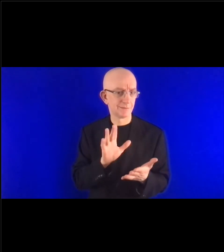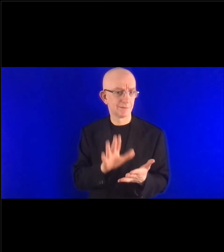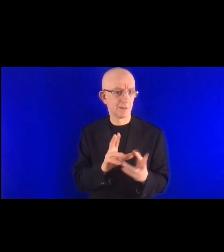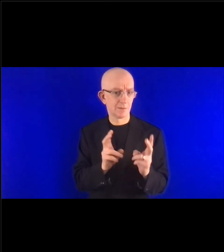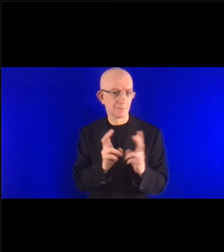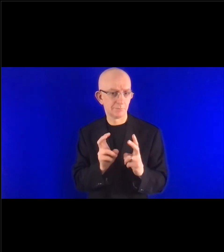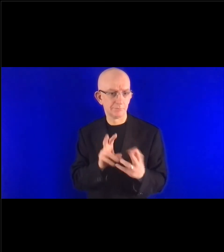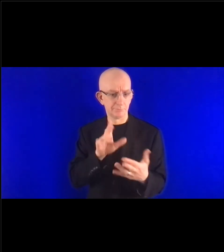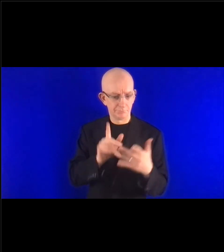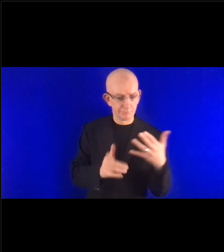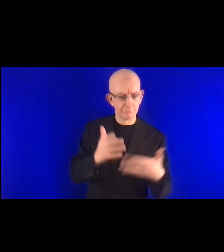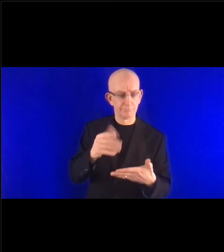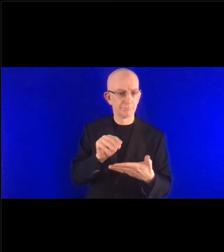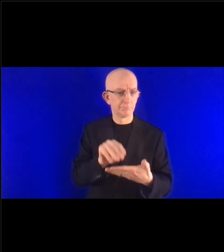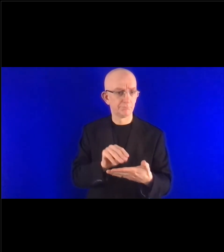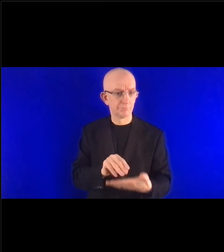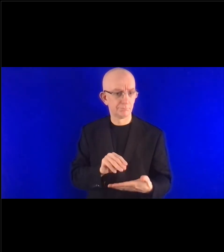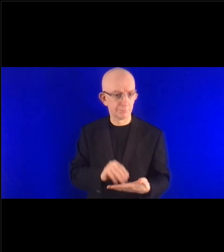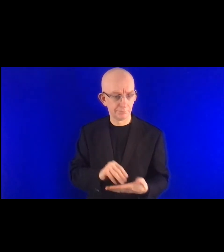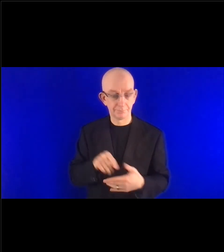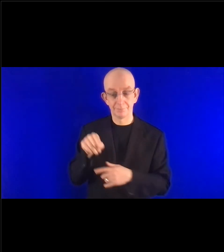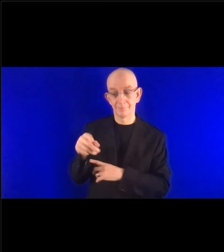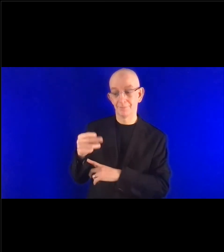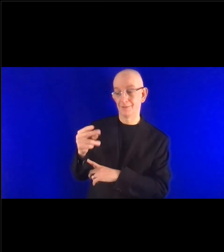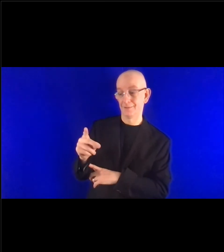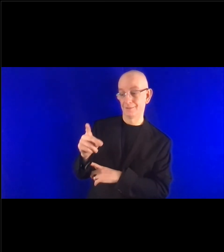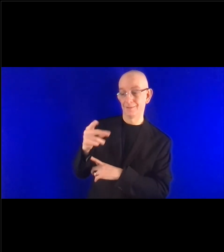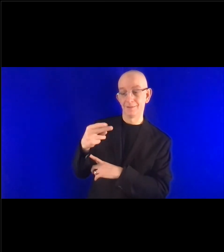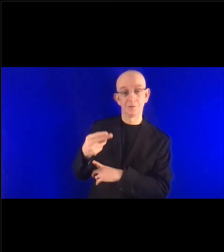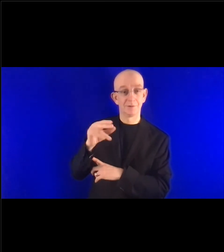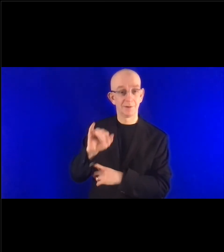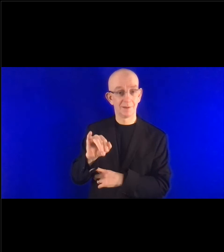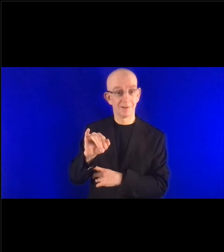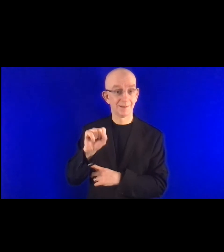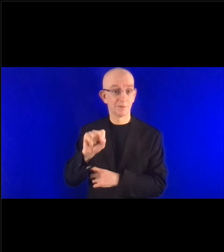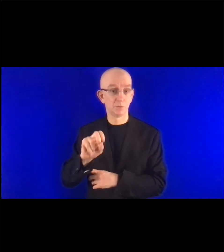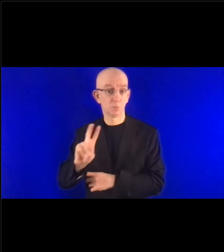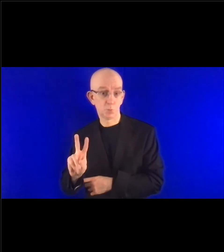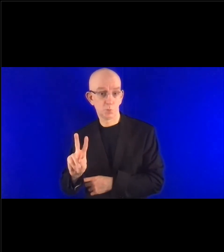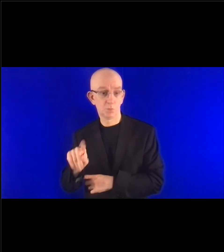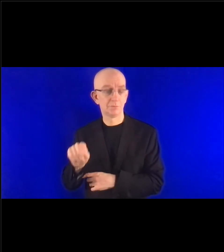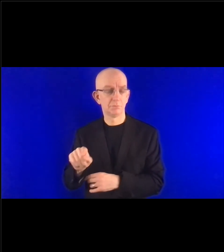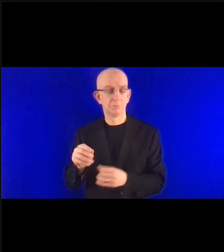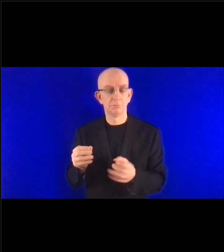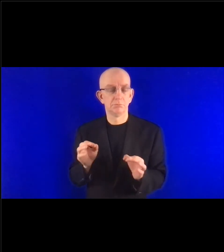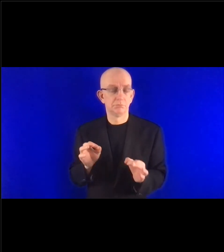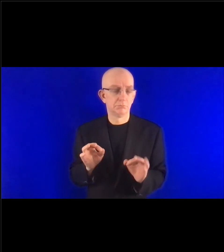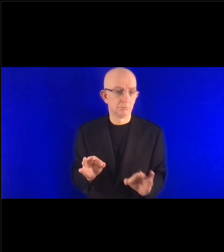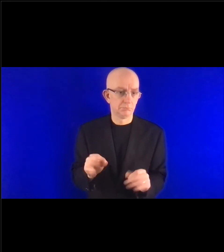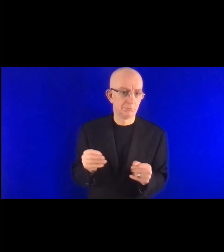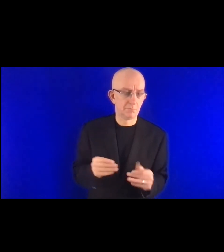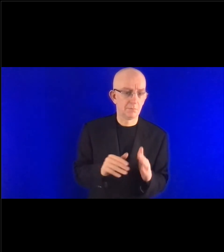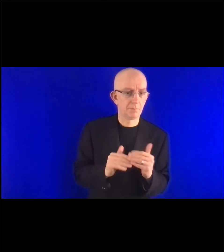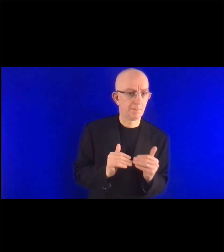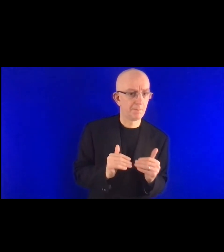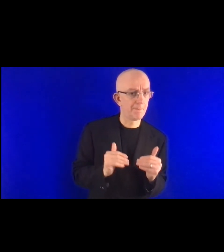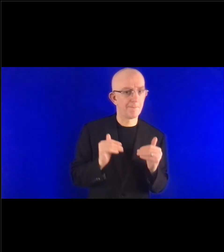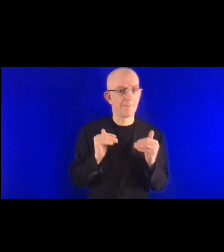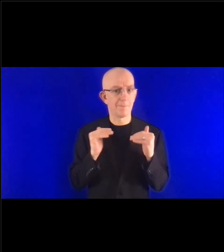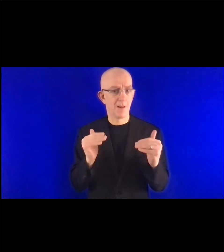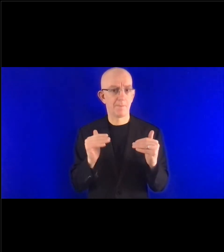although there are still challenges of completeness of reporting, especially by the private health